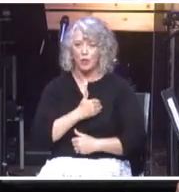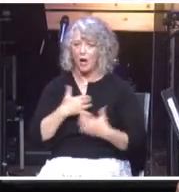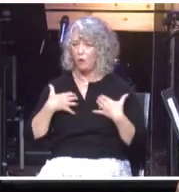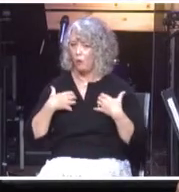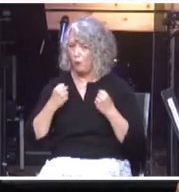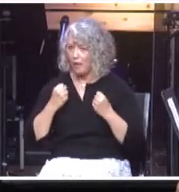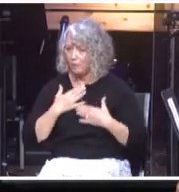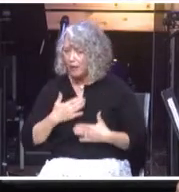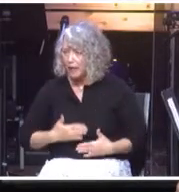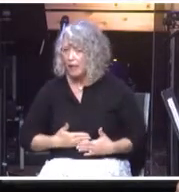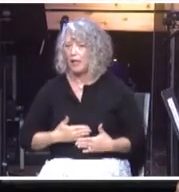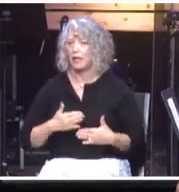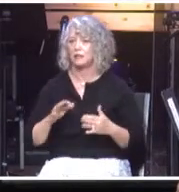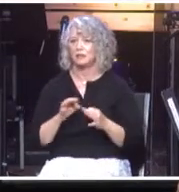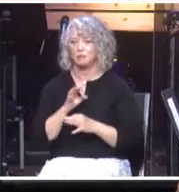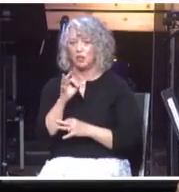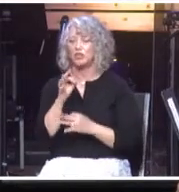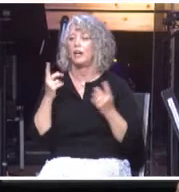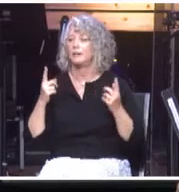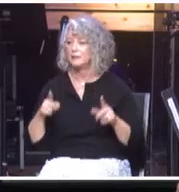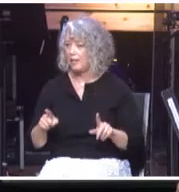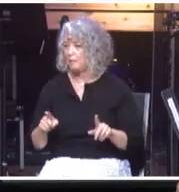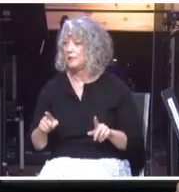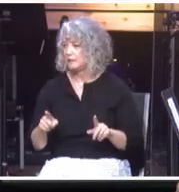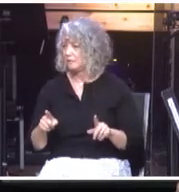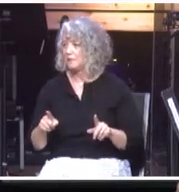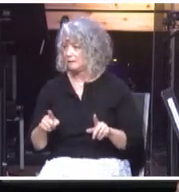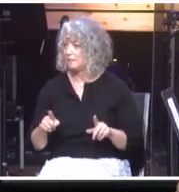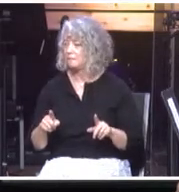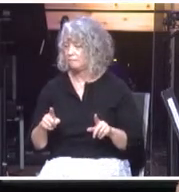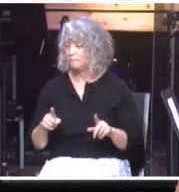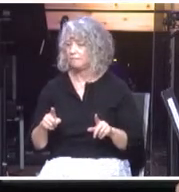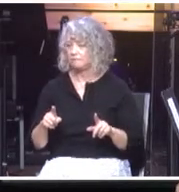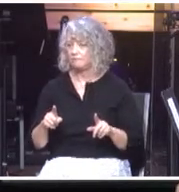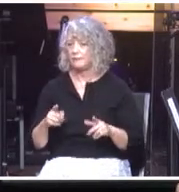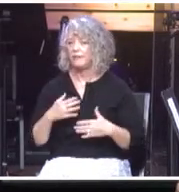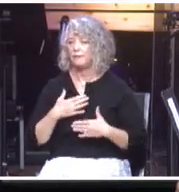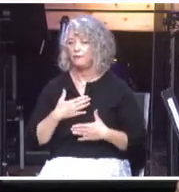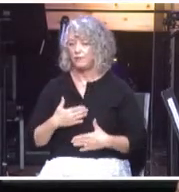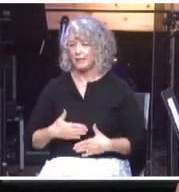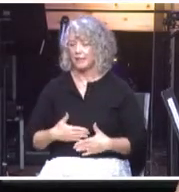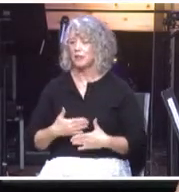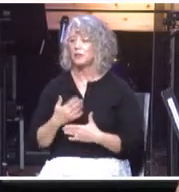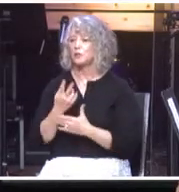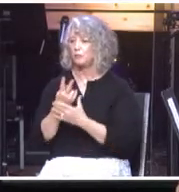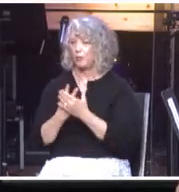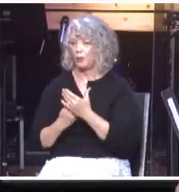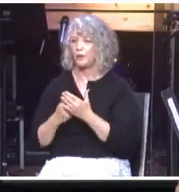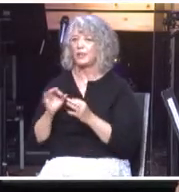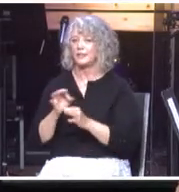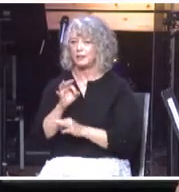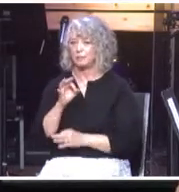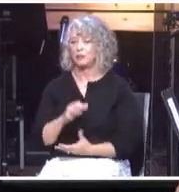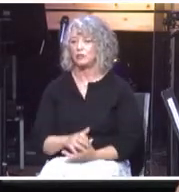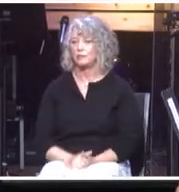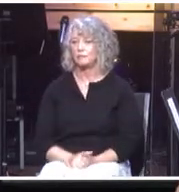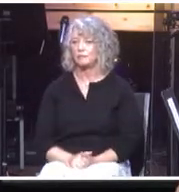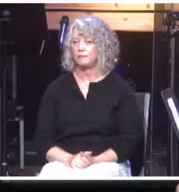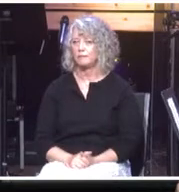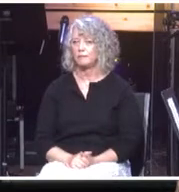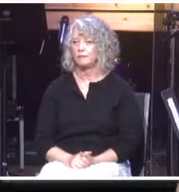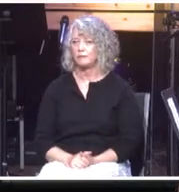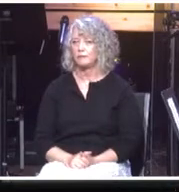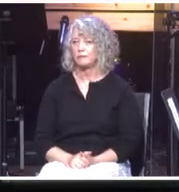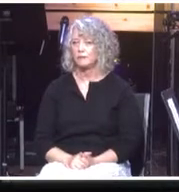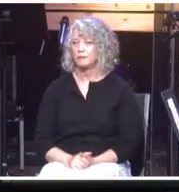well-being have come about, both physically and spiritually. And yet at the